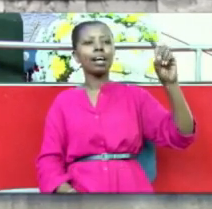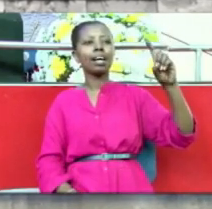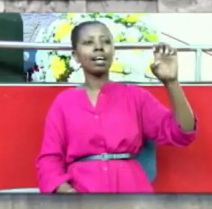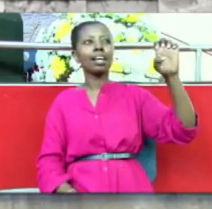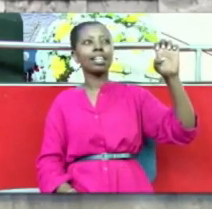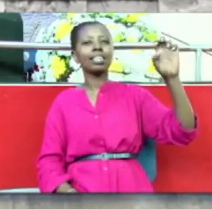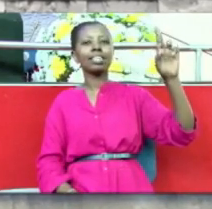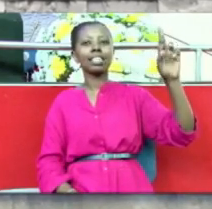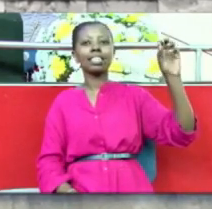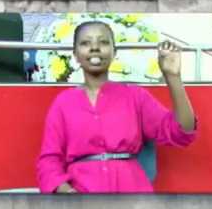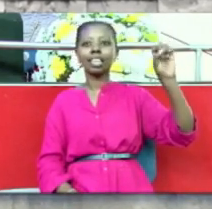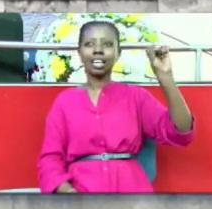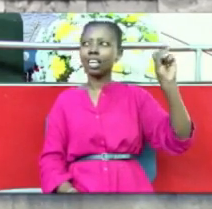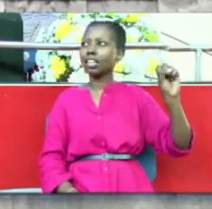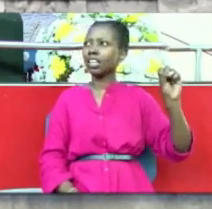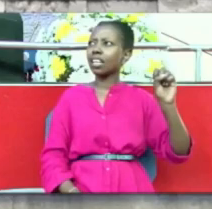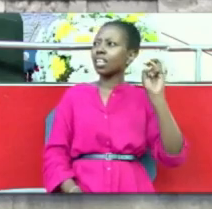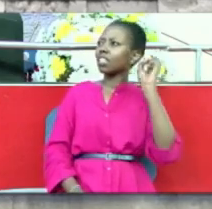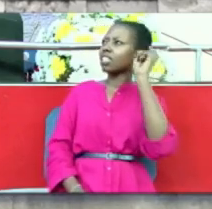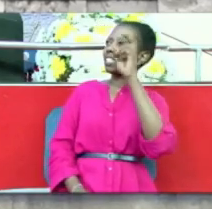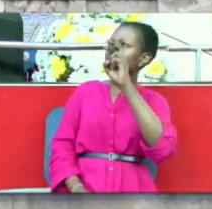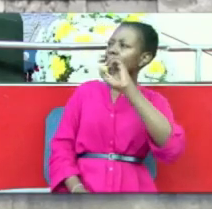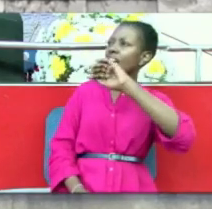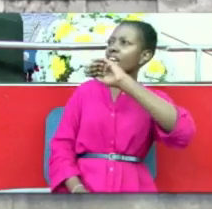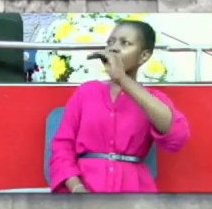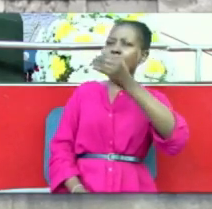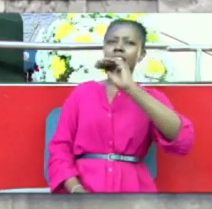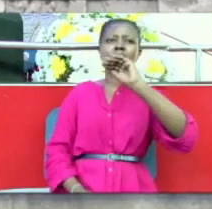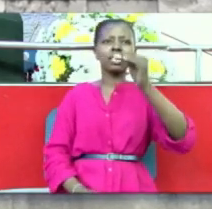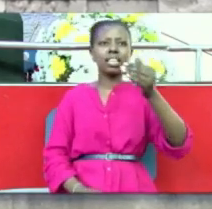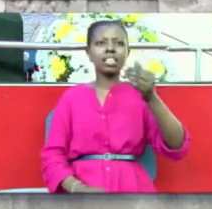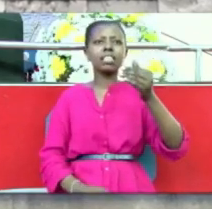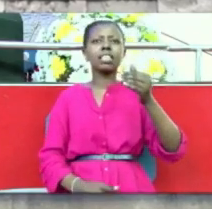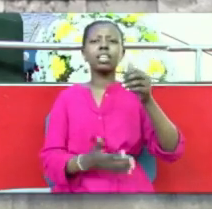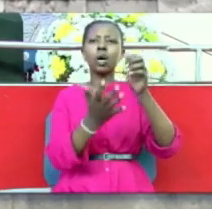Nikiwa kule juu, naona Chulu Hills. I say,